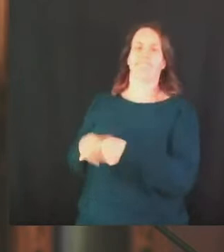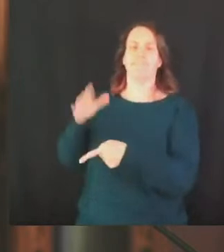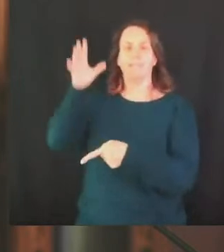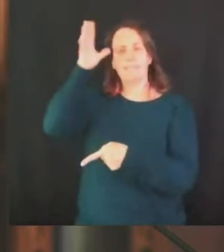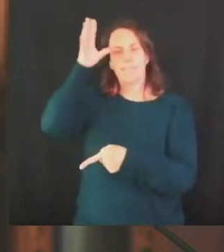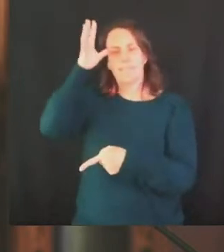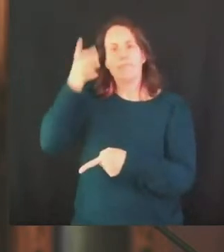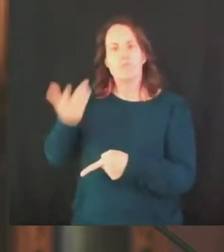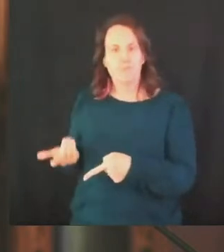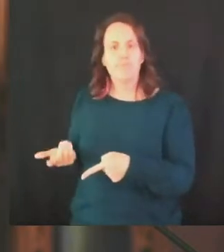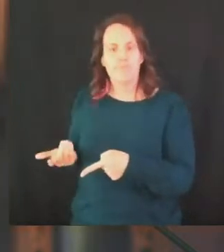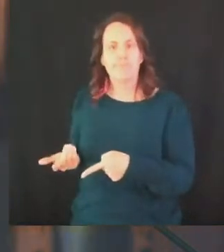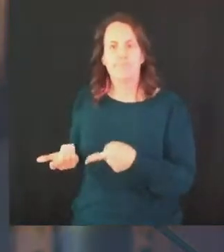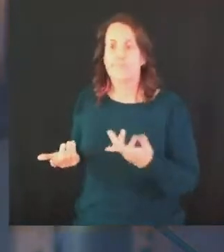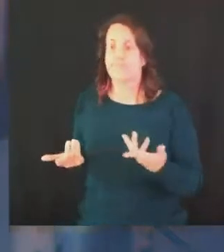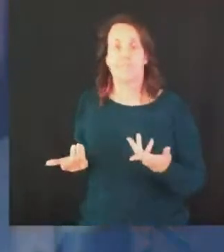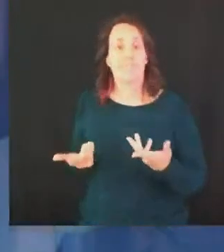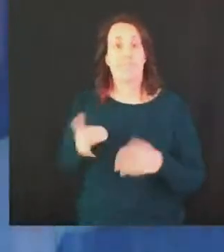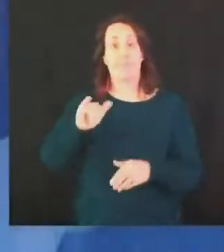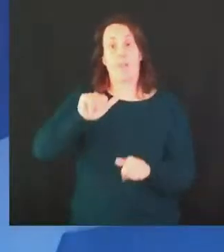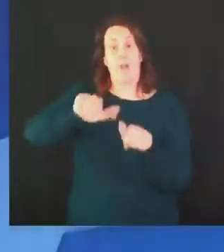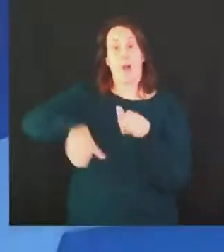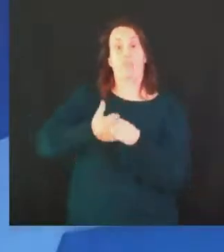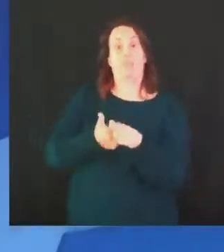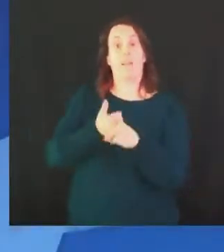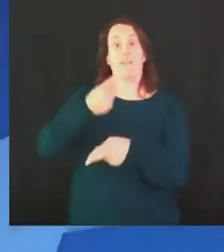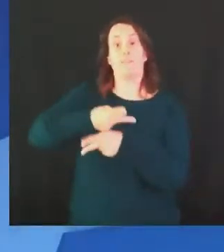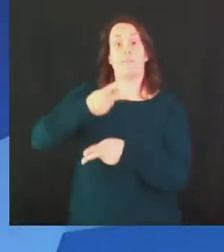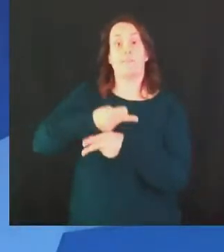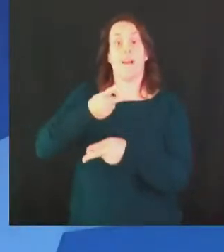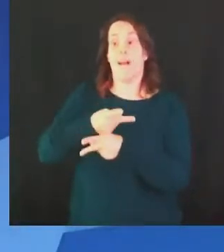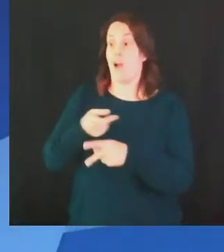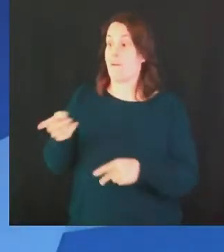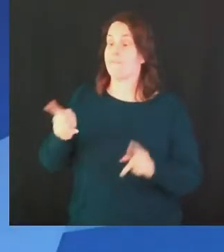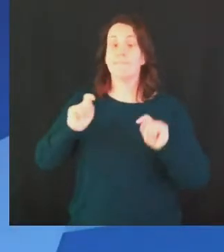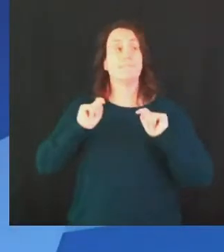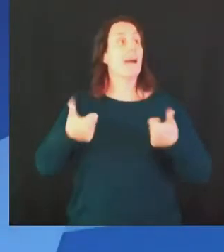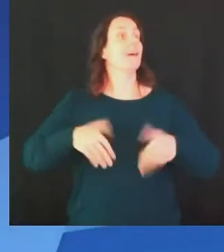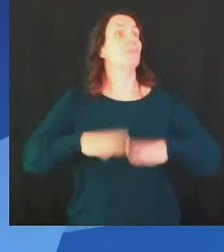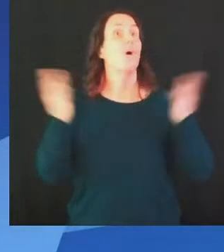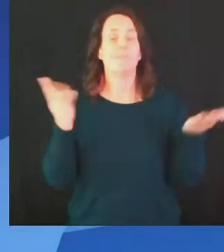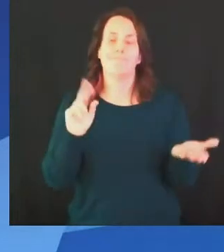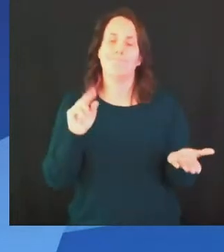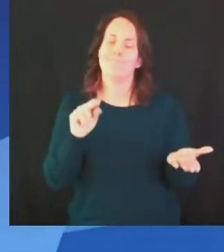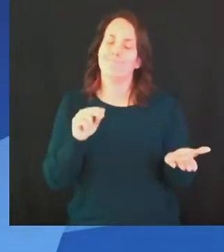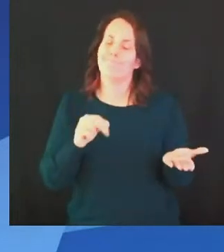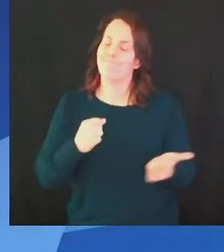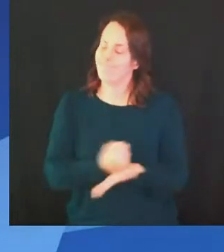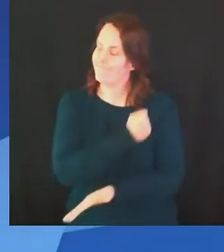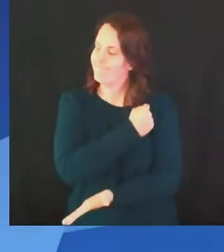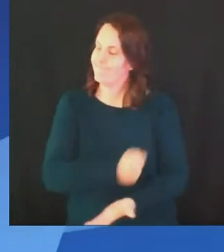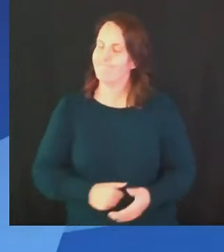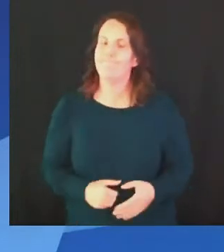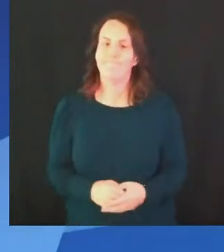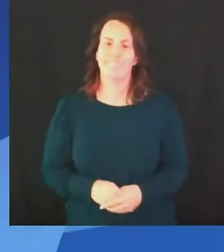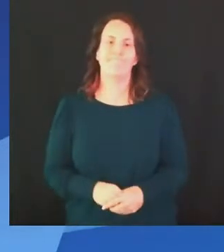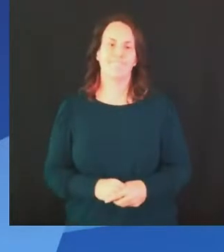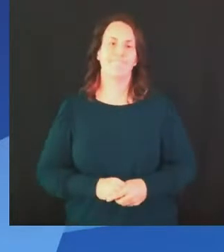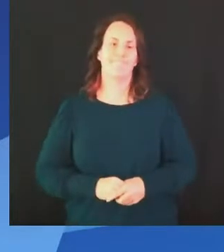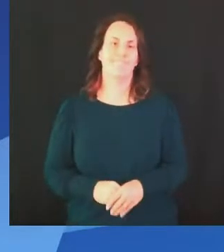Monday. Thank you, Ben. Now to Todd Richmond from the Associated Press. Todd?